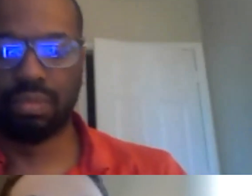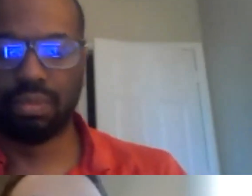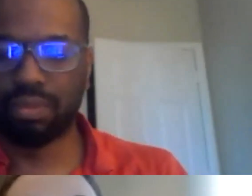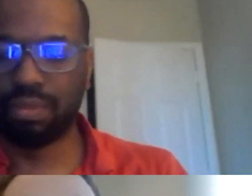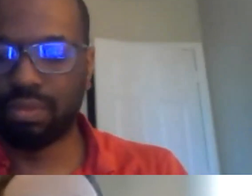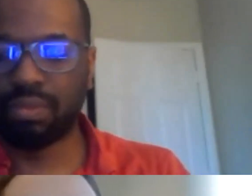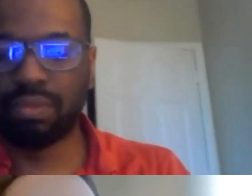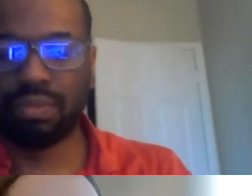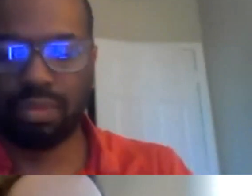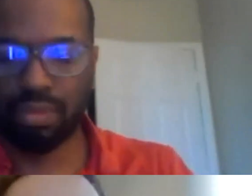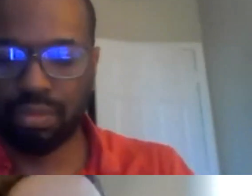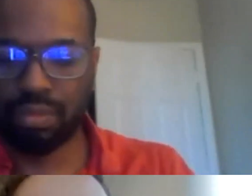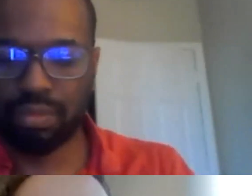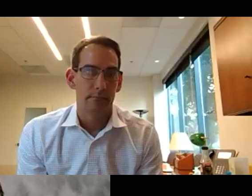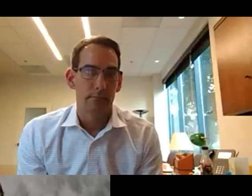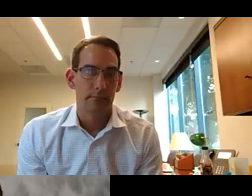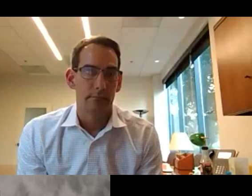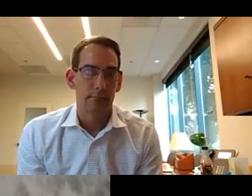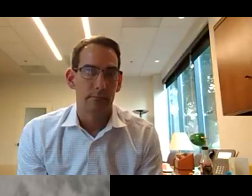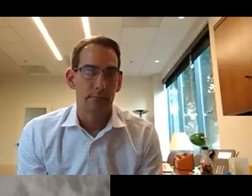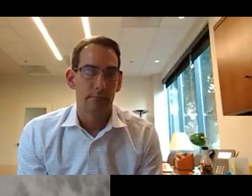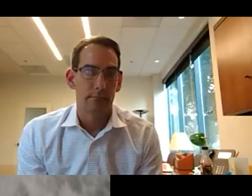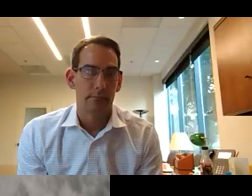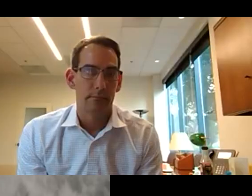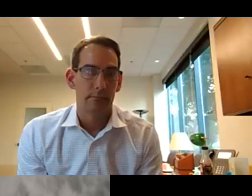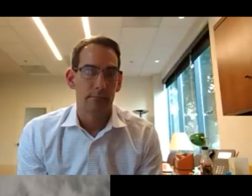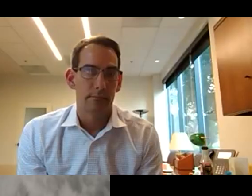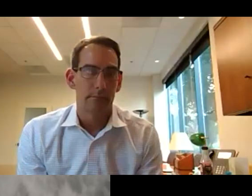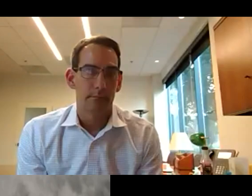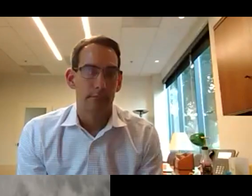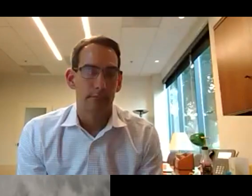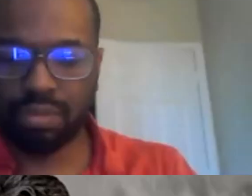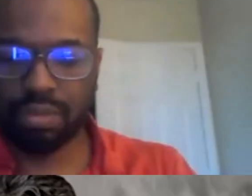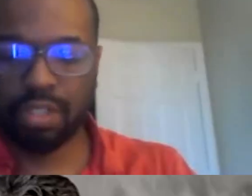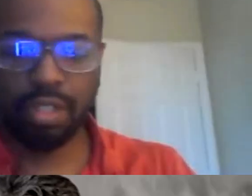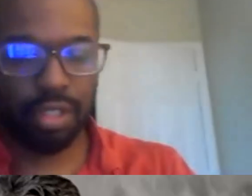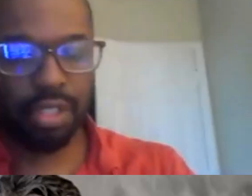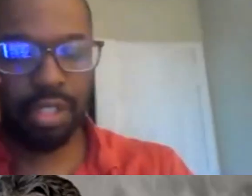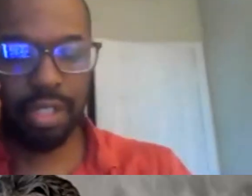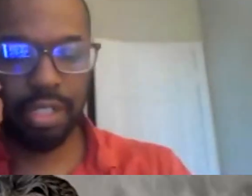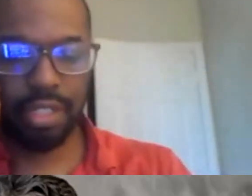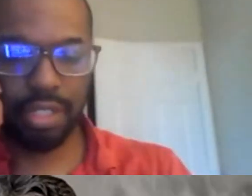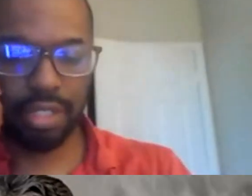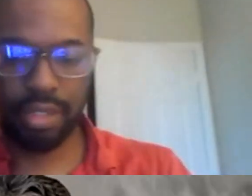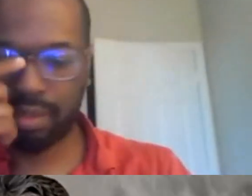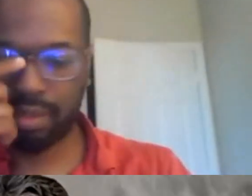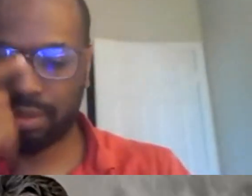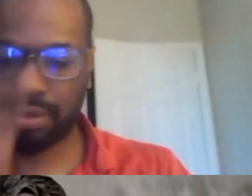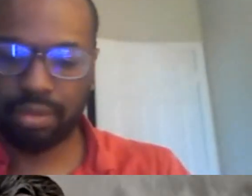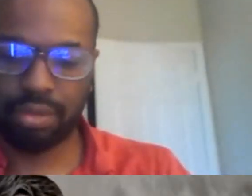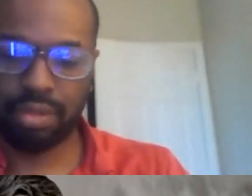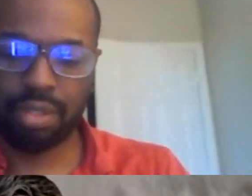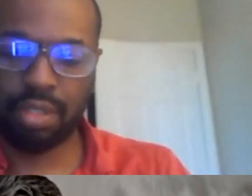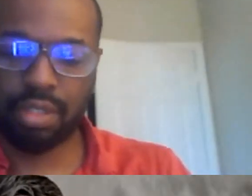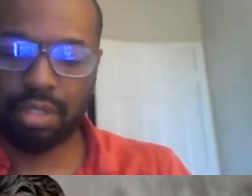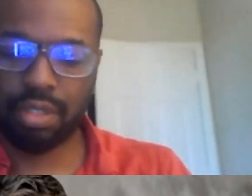are at the table in these affordable housing when these affordable housing decisions are made. And so really invite you to join